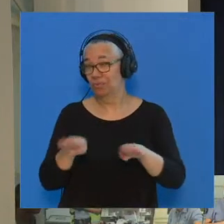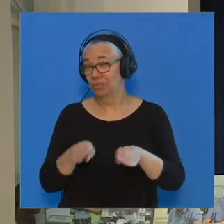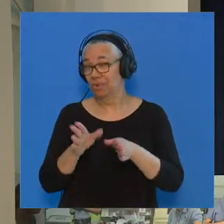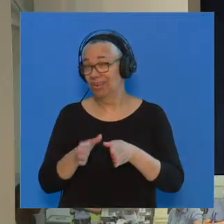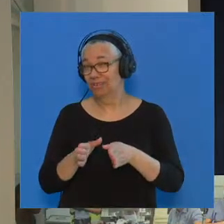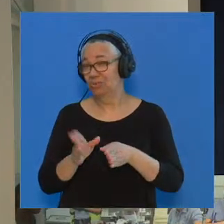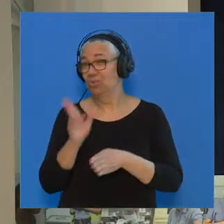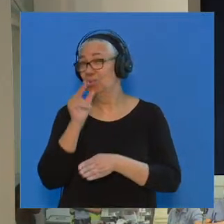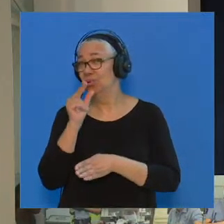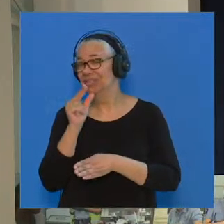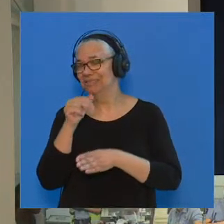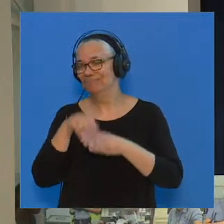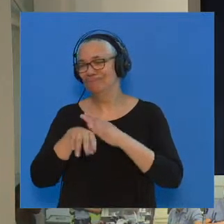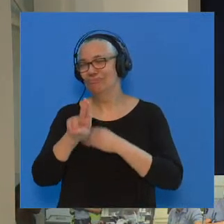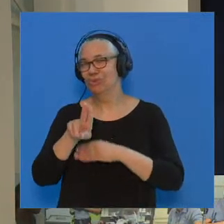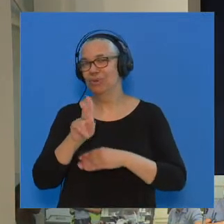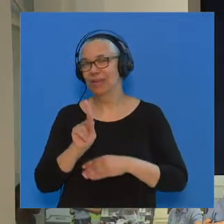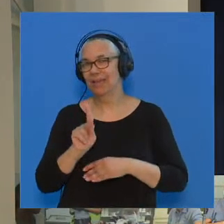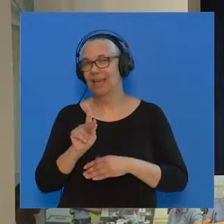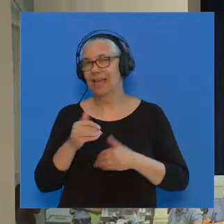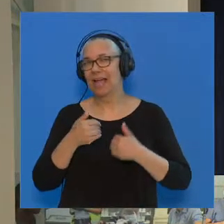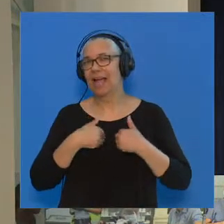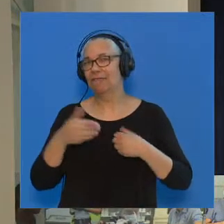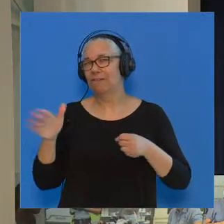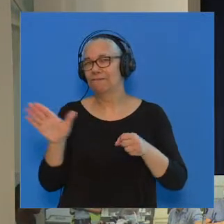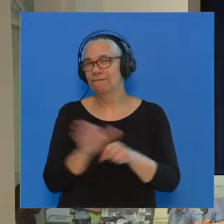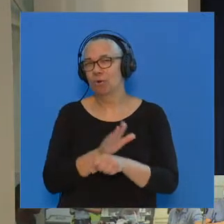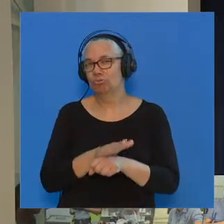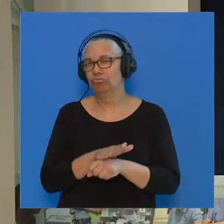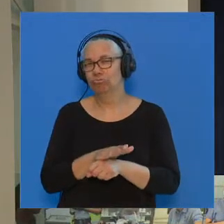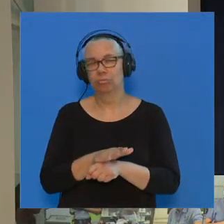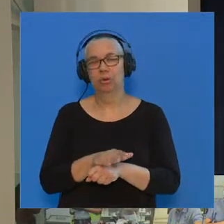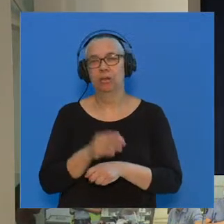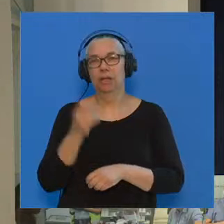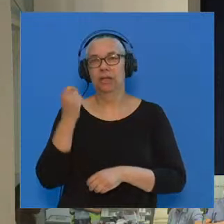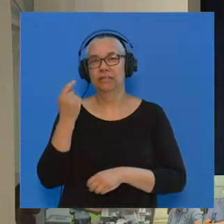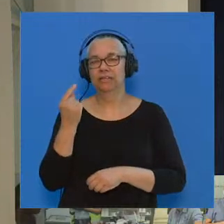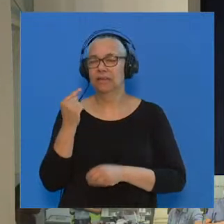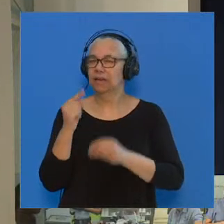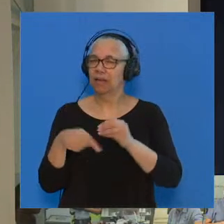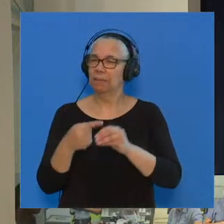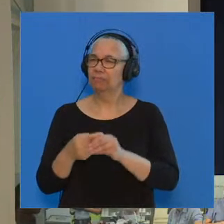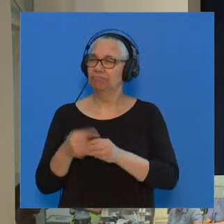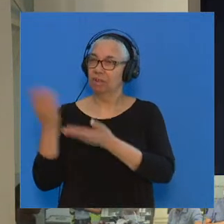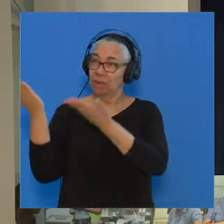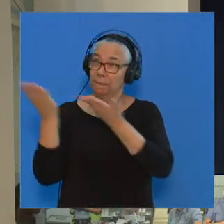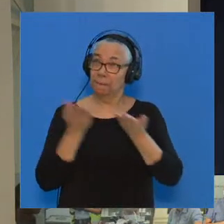in the UK, expect to have a full address regarding procedures on re-entering the island?